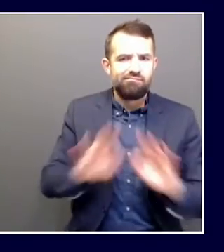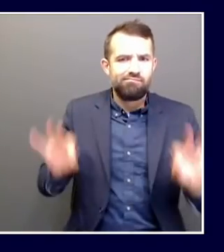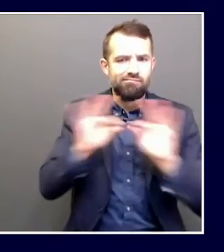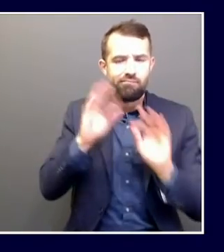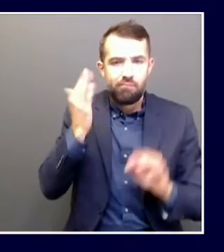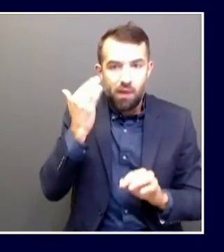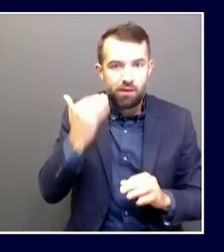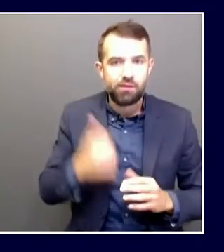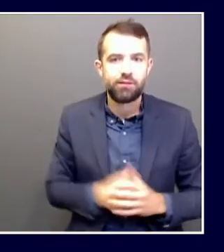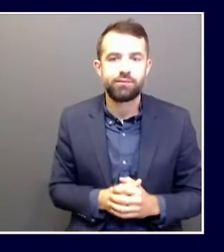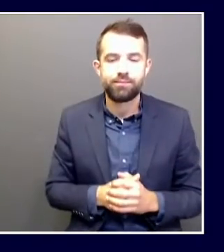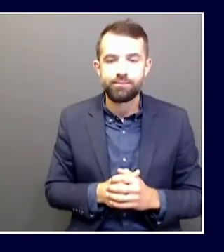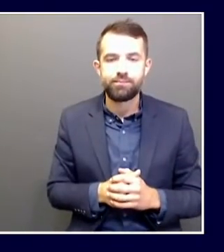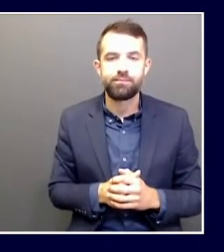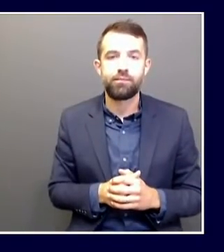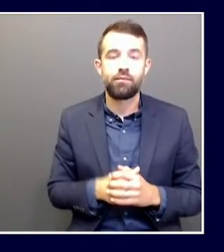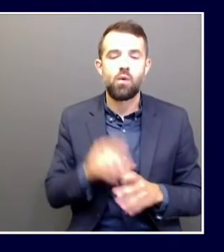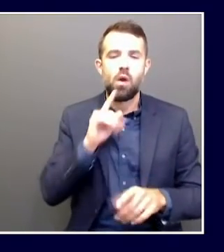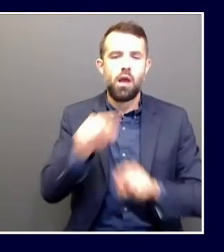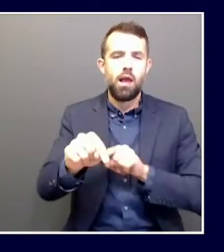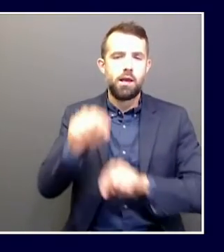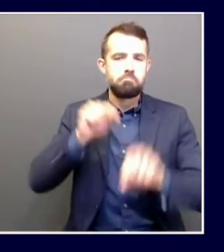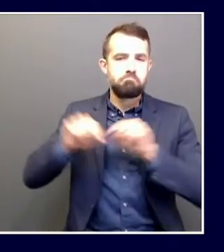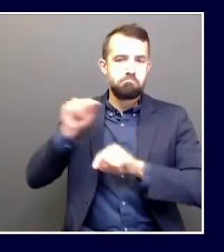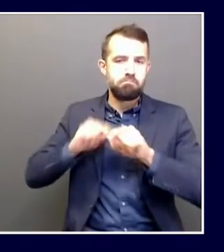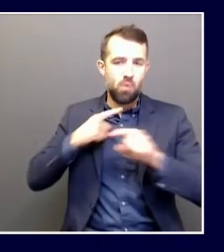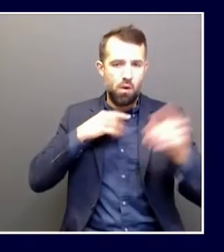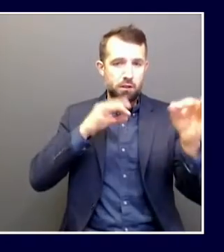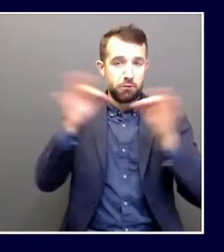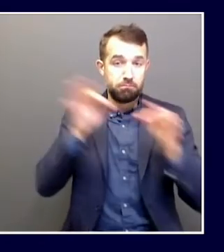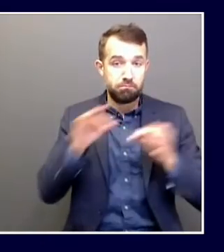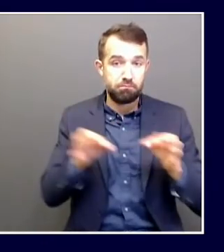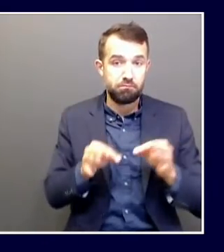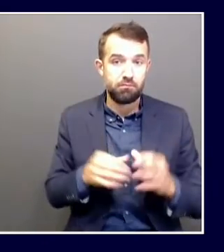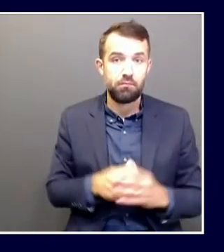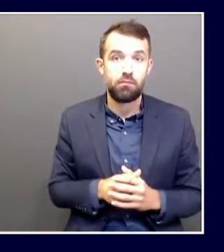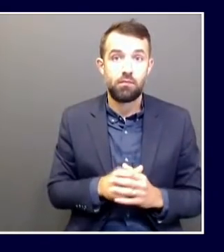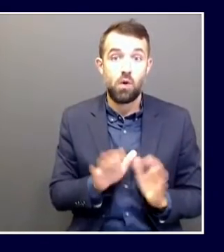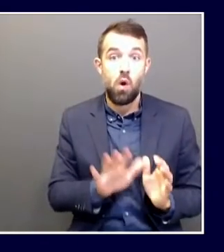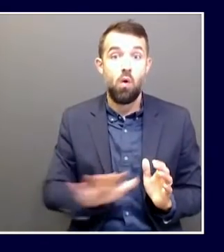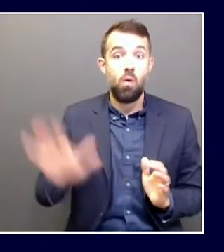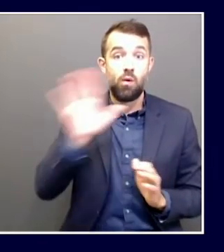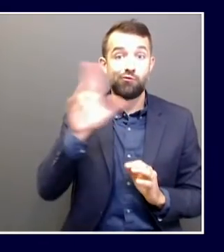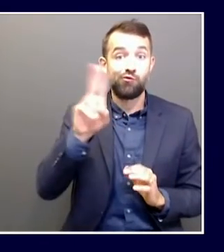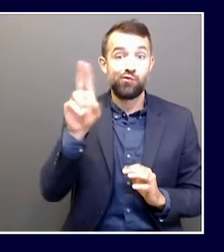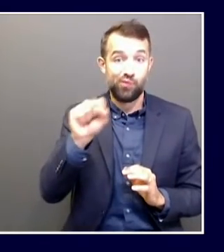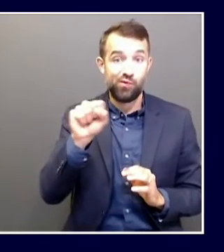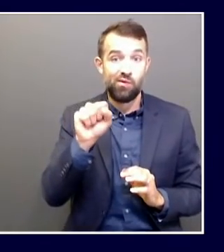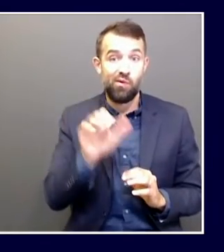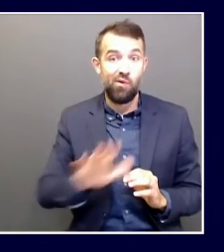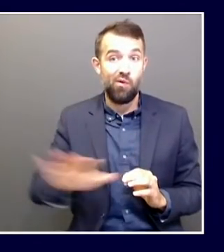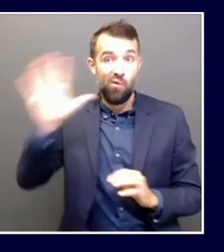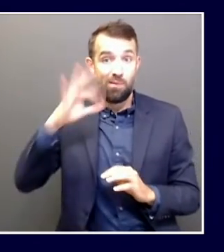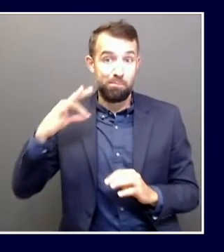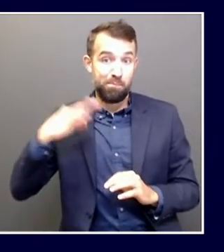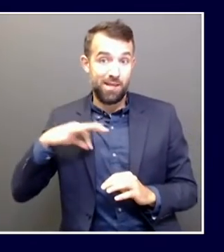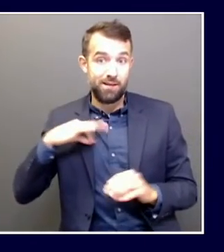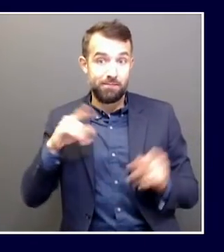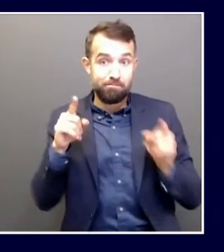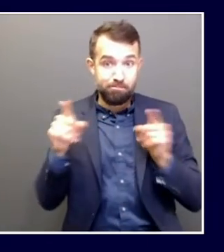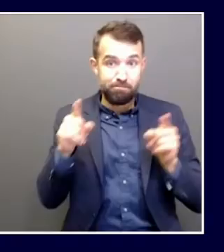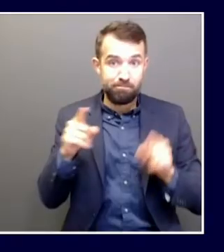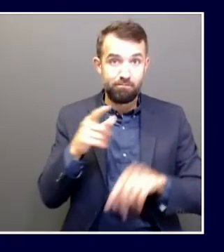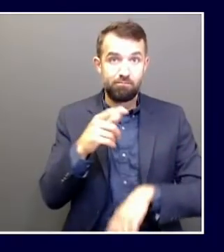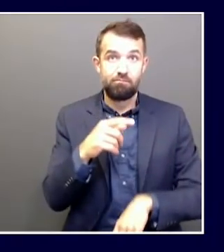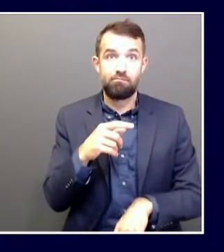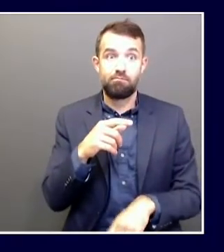from laboratories across the country on a rolling basis electronically. Those reports come in throughout the day and